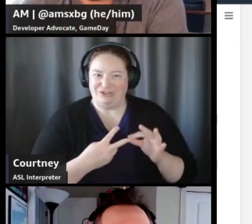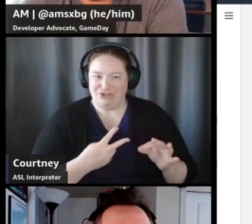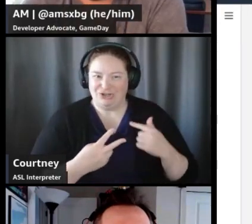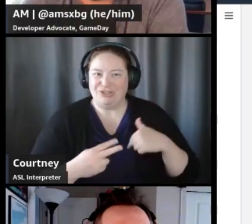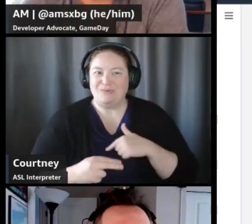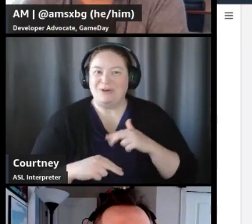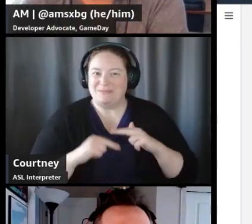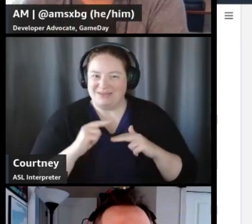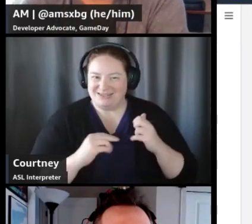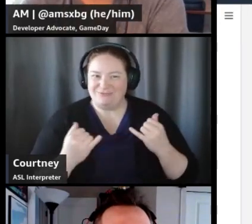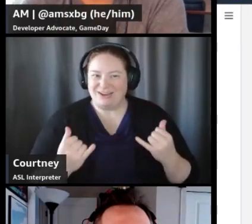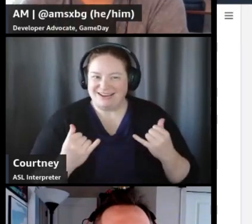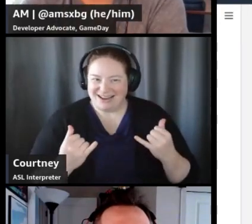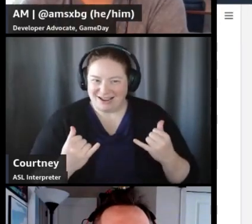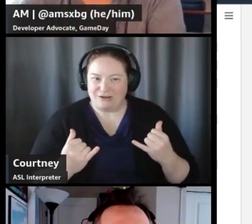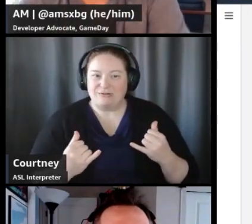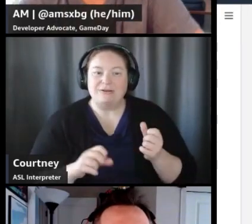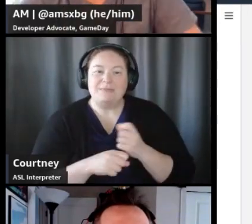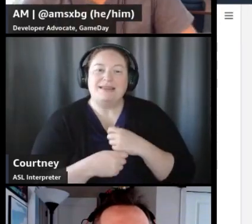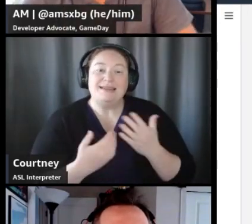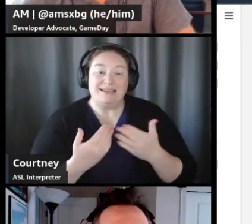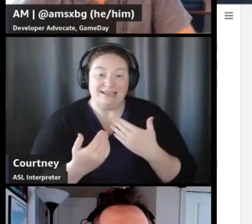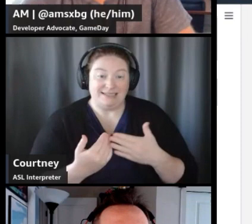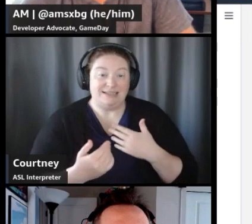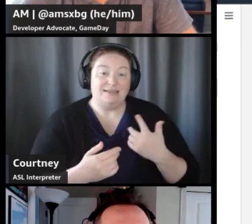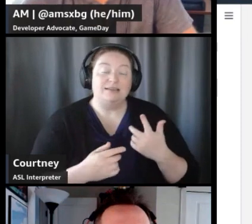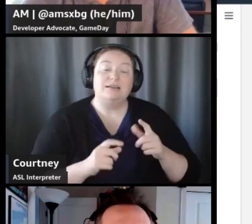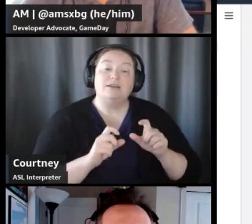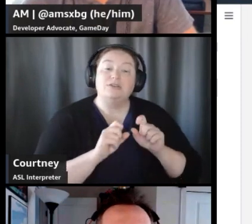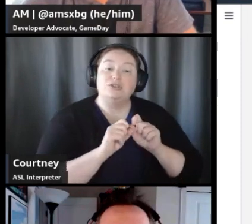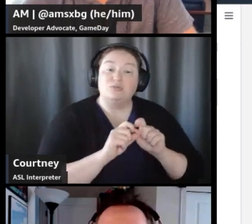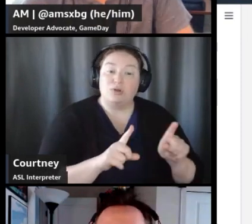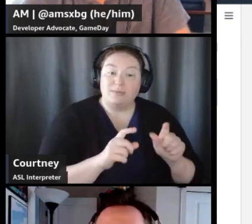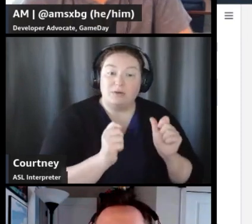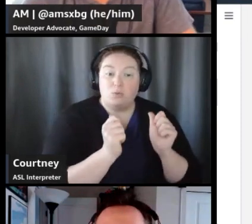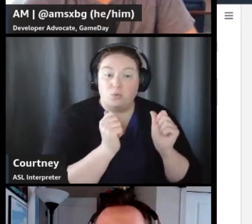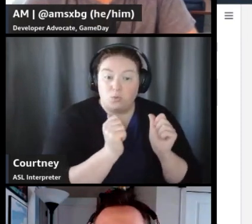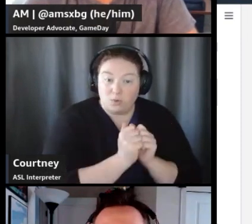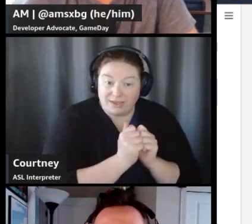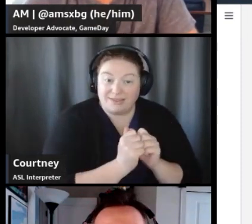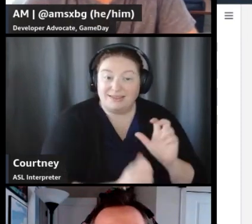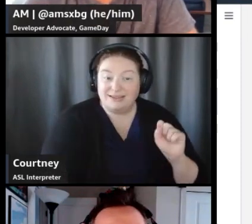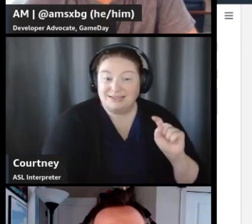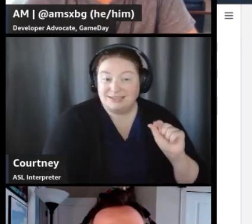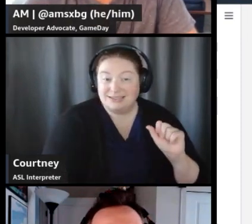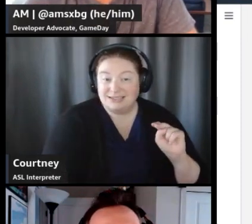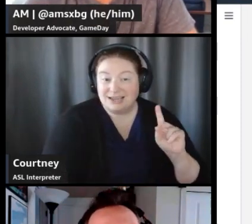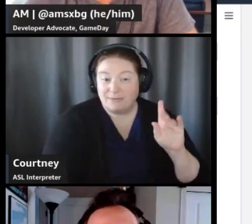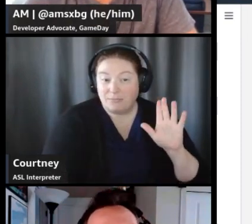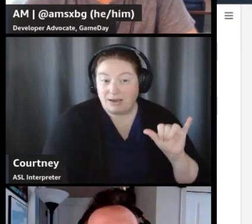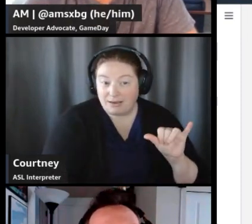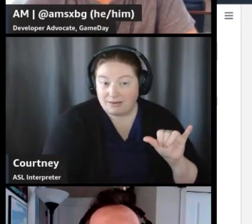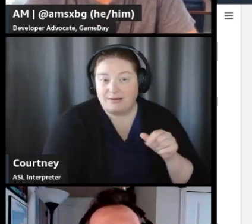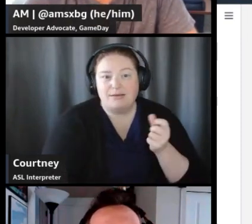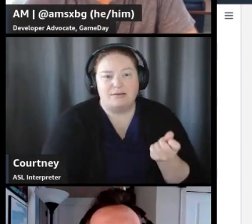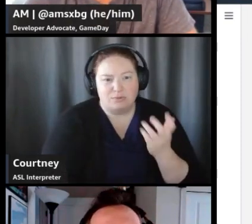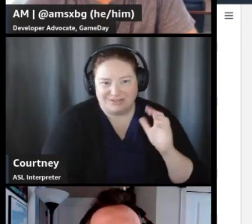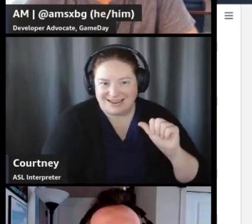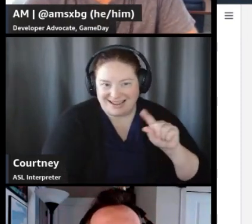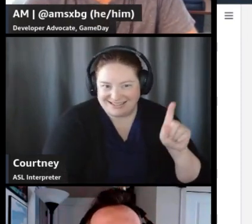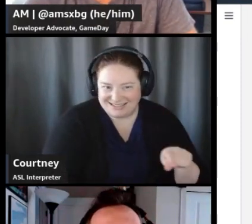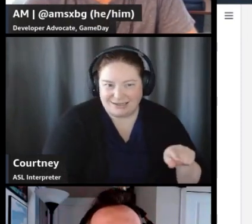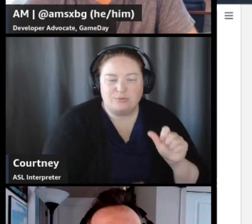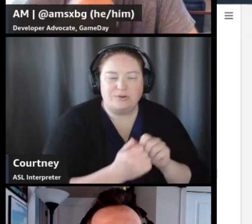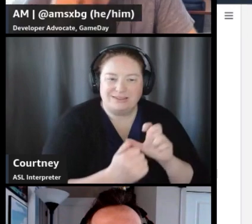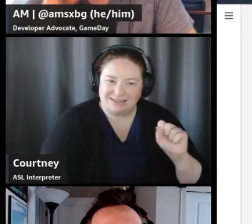And that is what I said, we made it very easy. The deployment option is either you create a domain with standby, which is a multi-AZ domain with the standby AZ